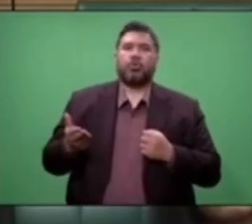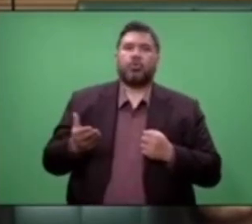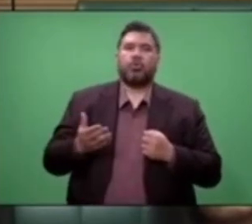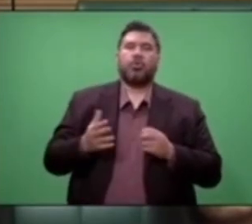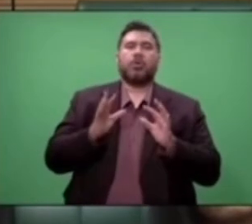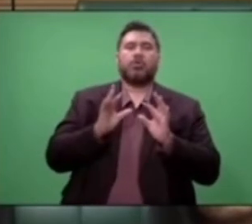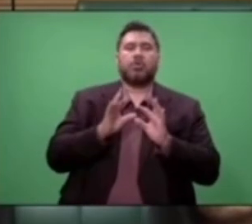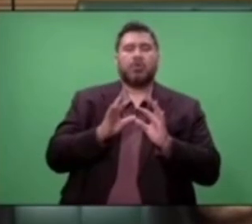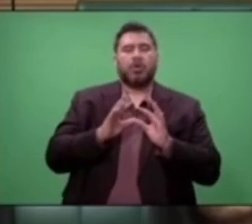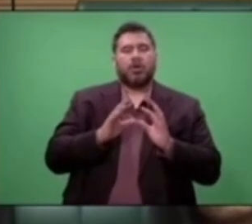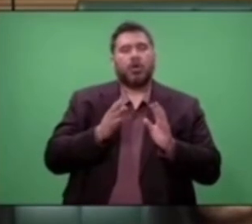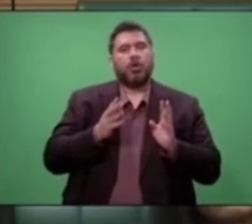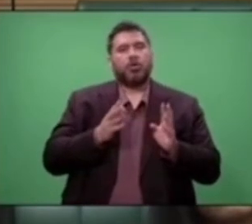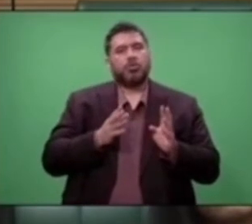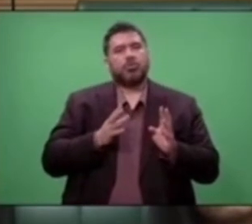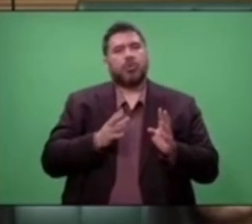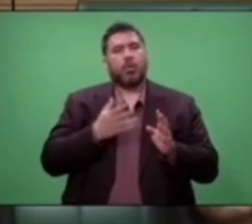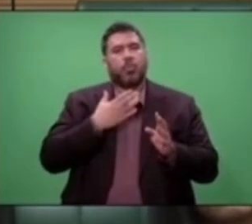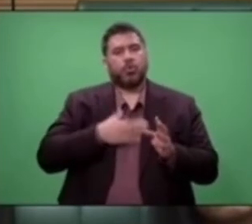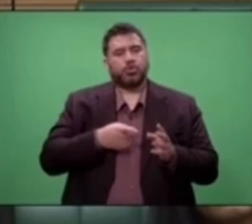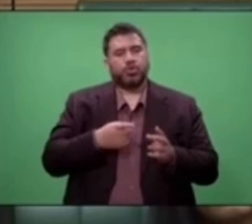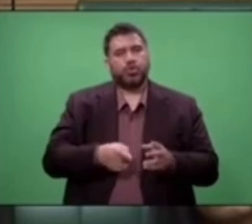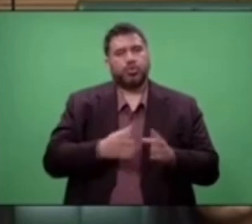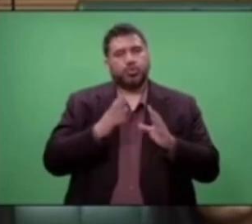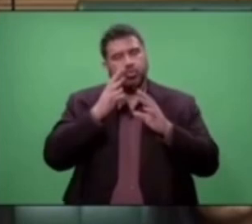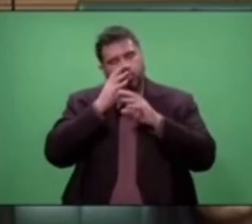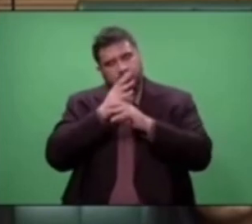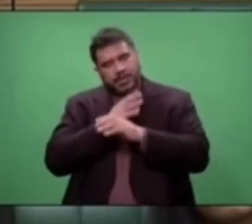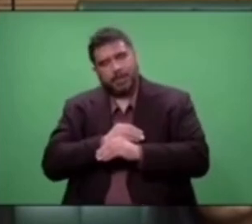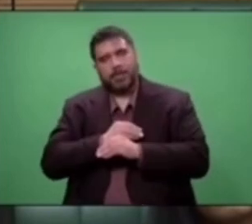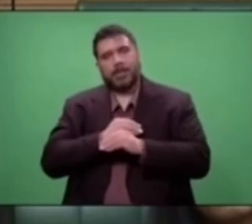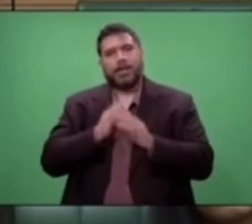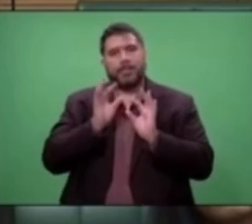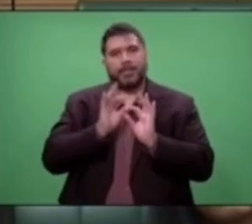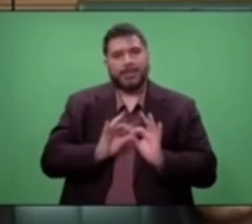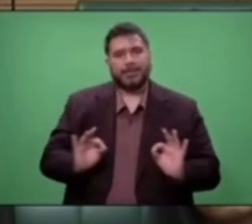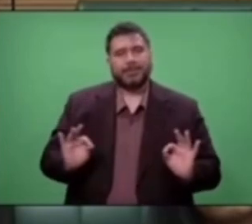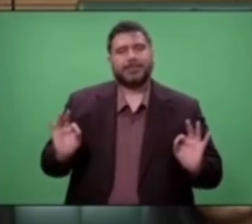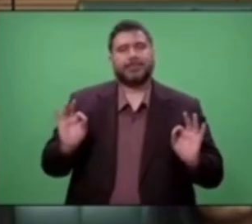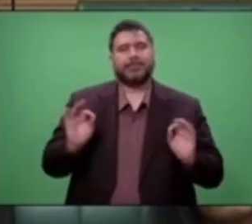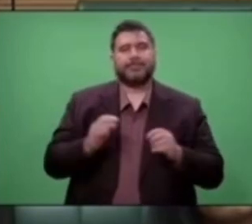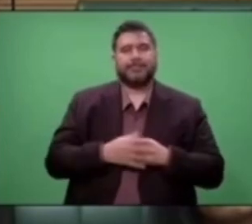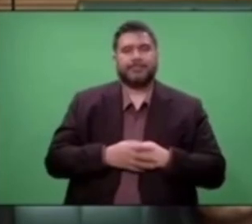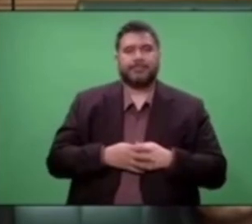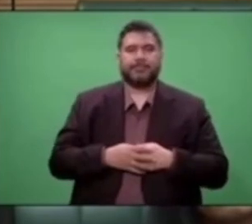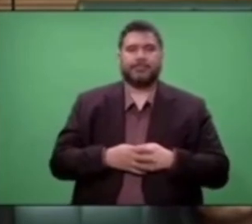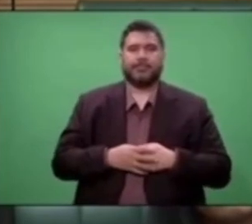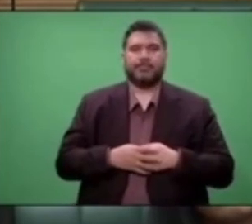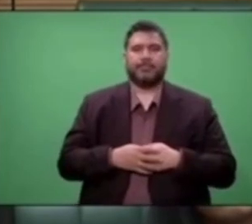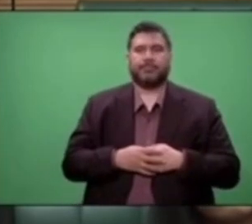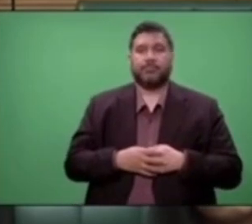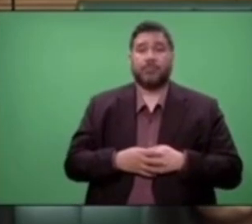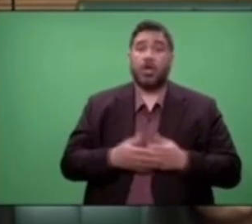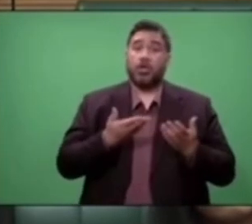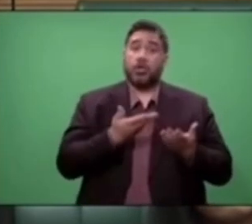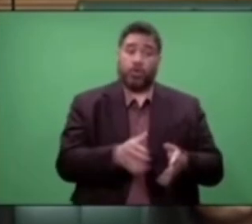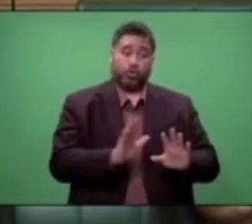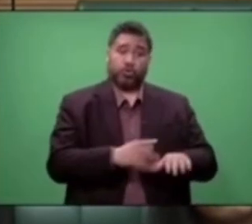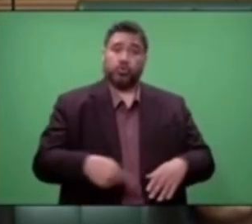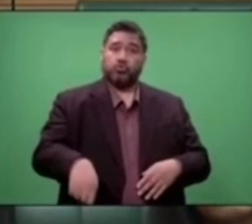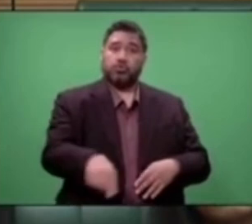That we see the faces who were hated and abused because they were brown, because they loved in their own